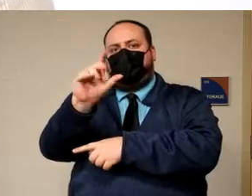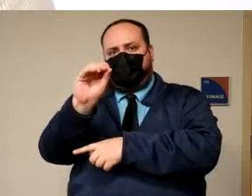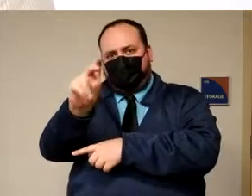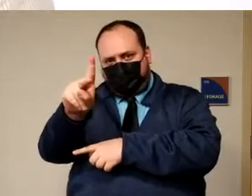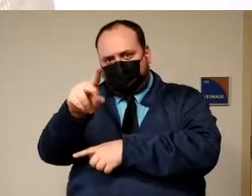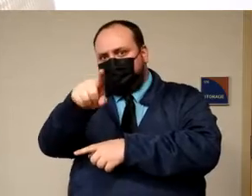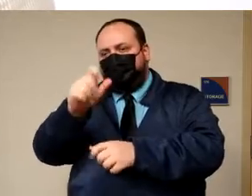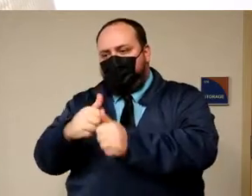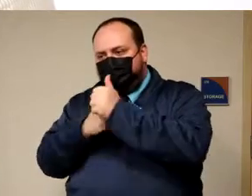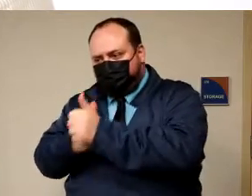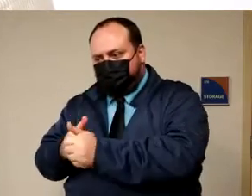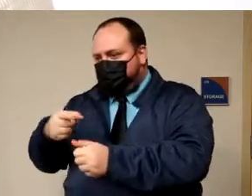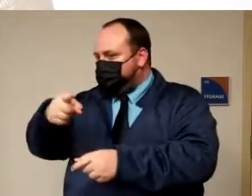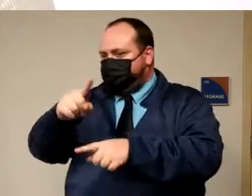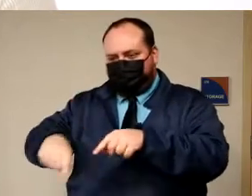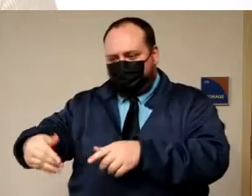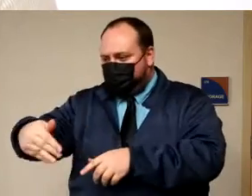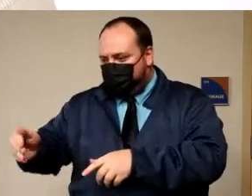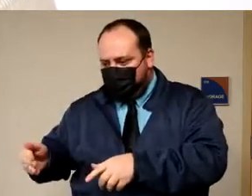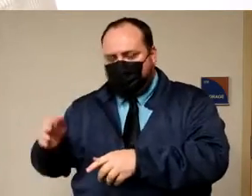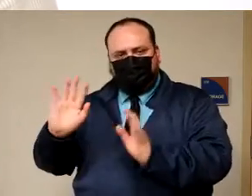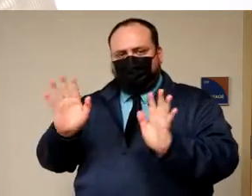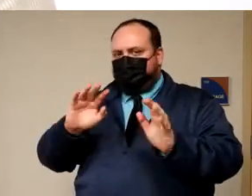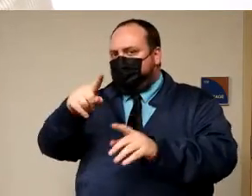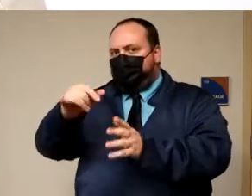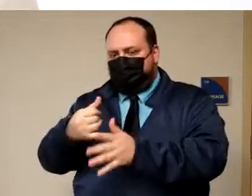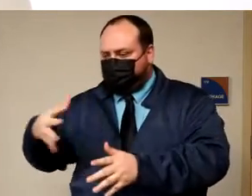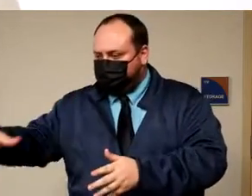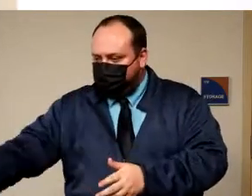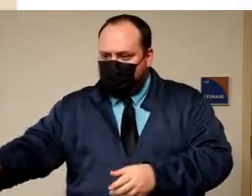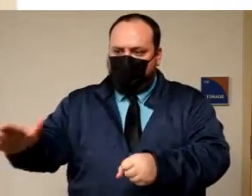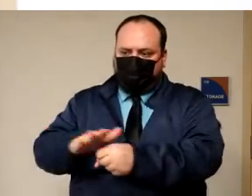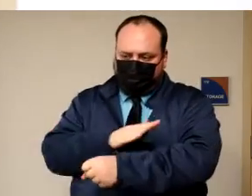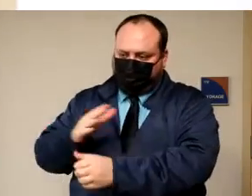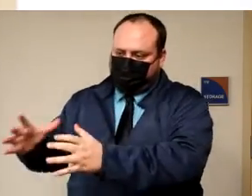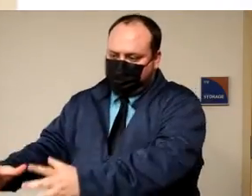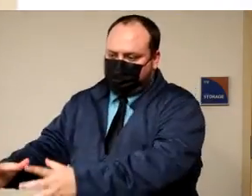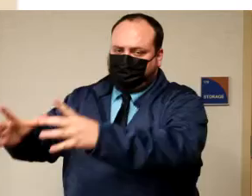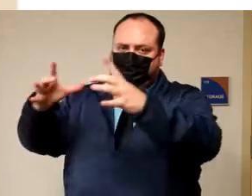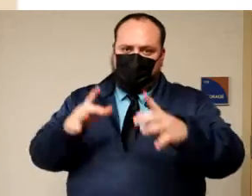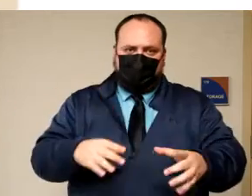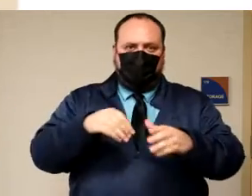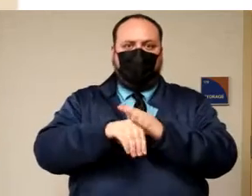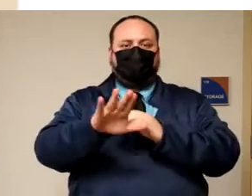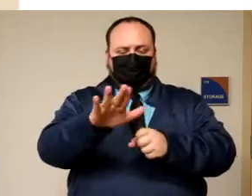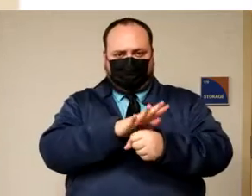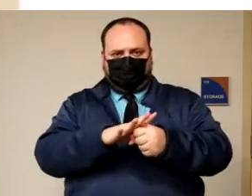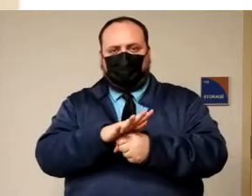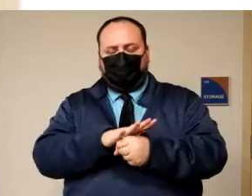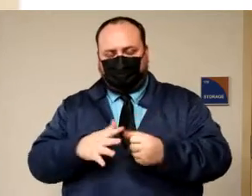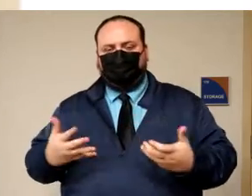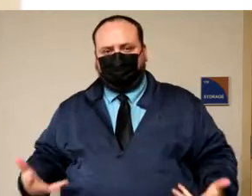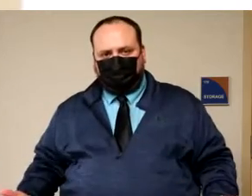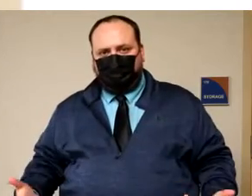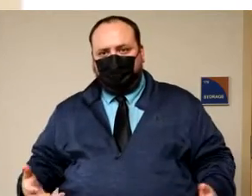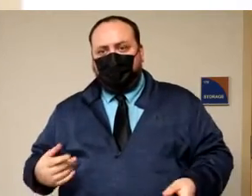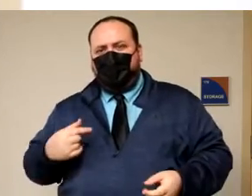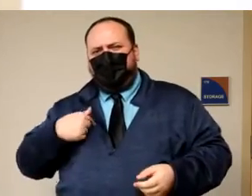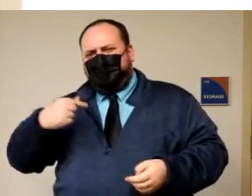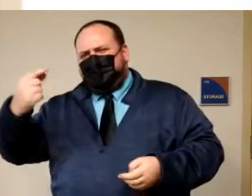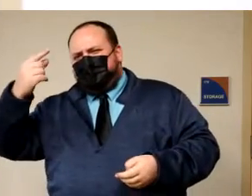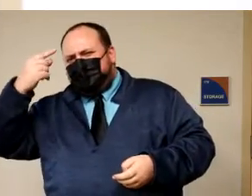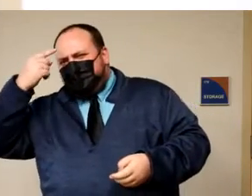block, block group, tract, and then I think from there it goes to county and state. I believe in the paper